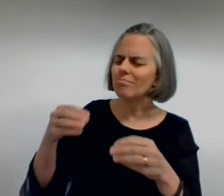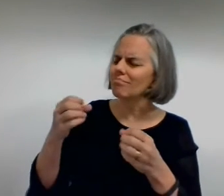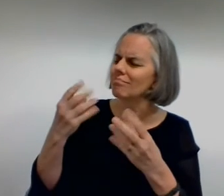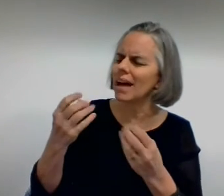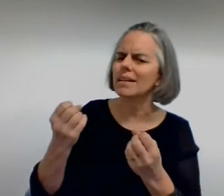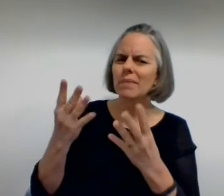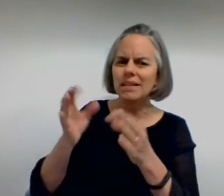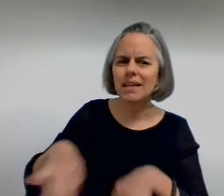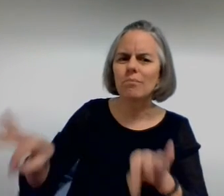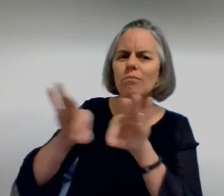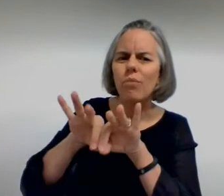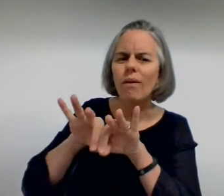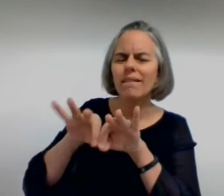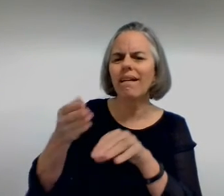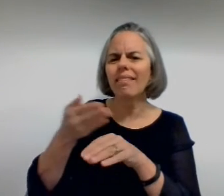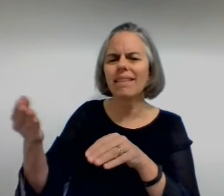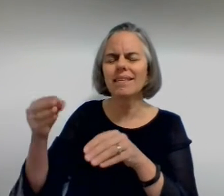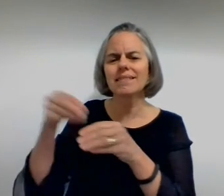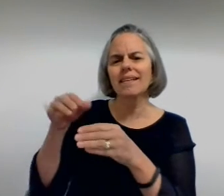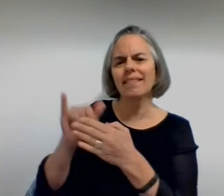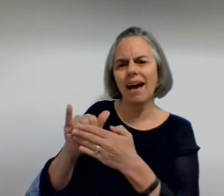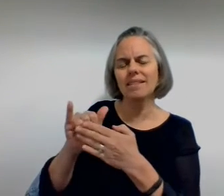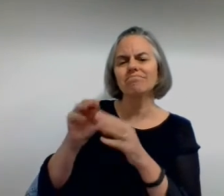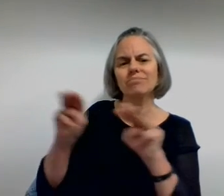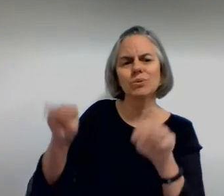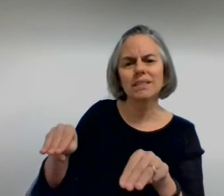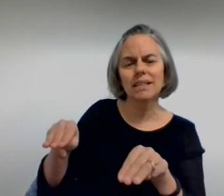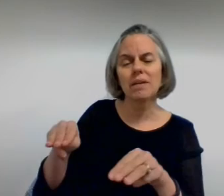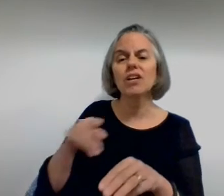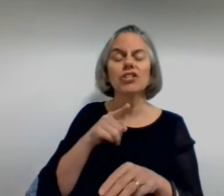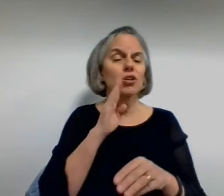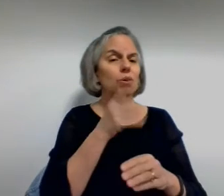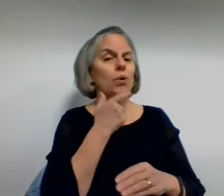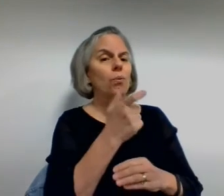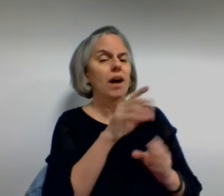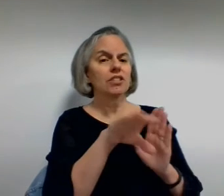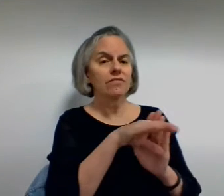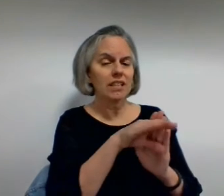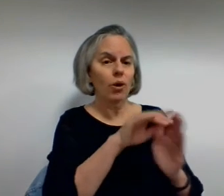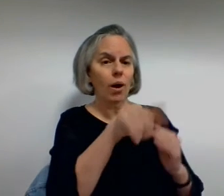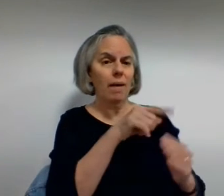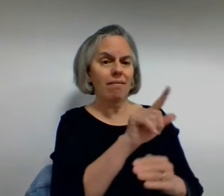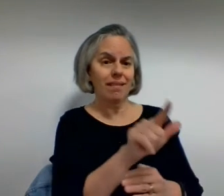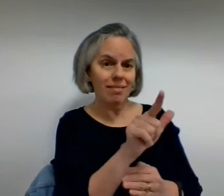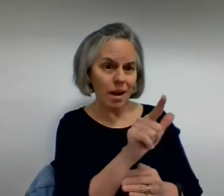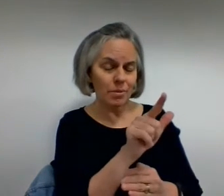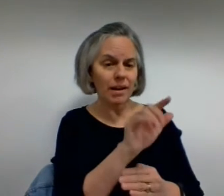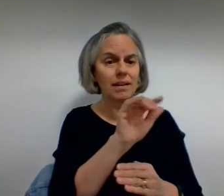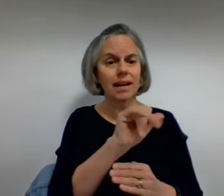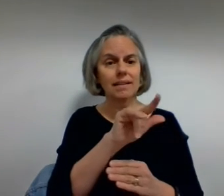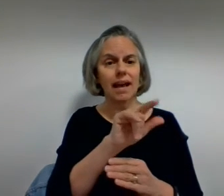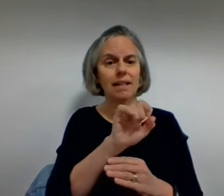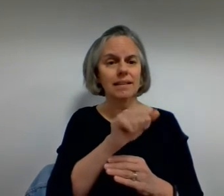really important artifacts in it. So you'll watch a video about the Library of Alexandria, then you'll watch a video about the